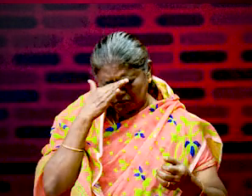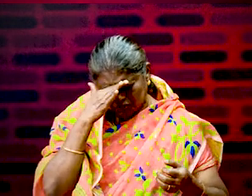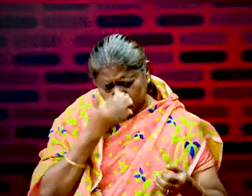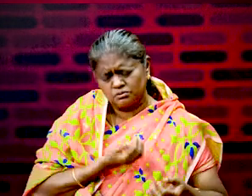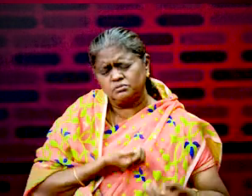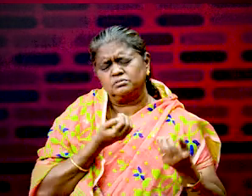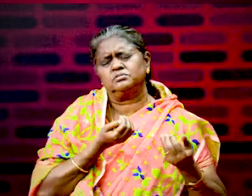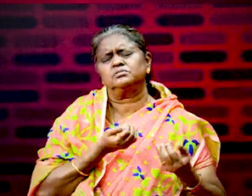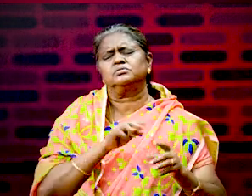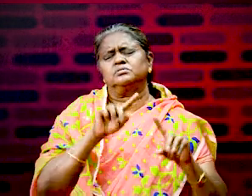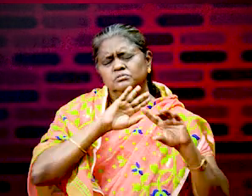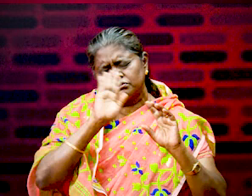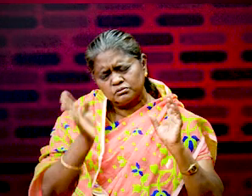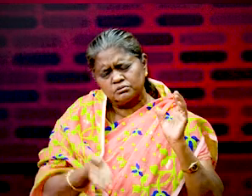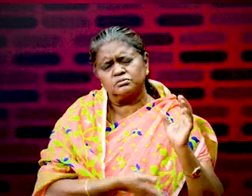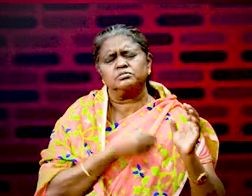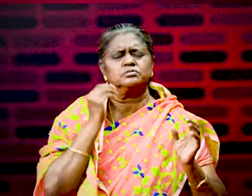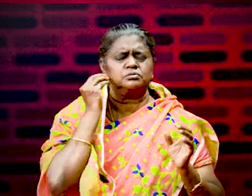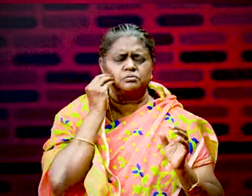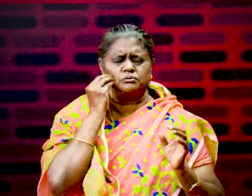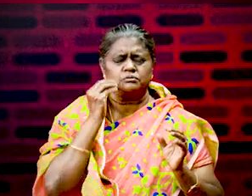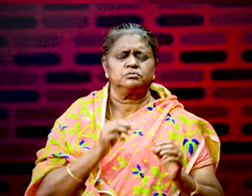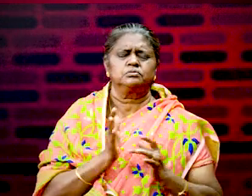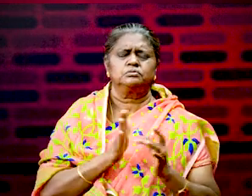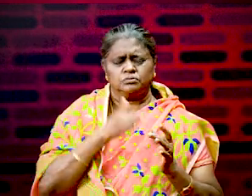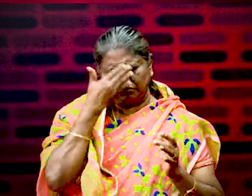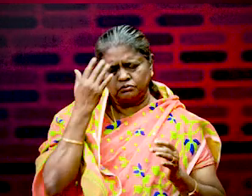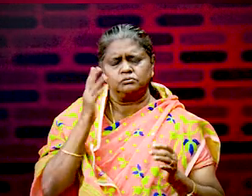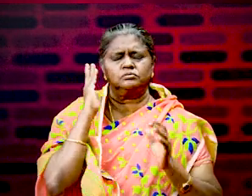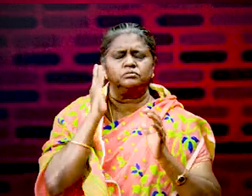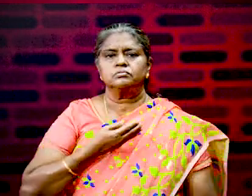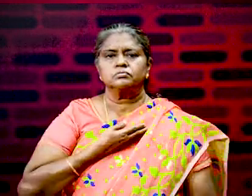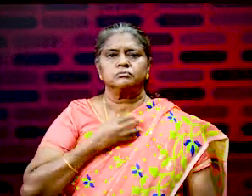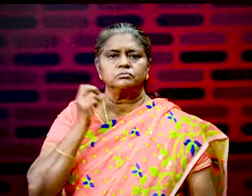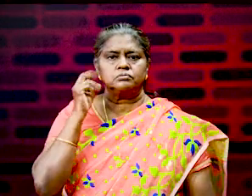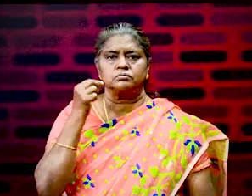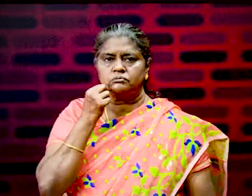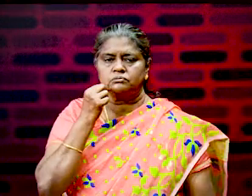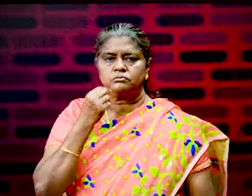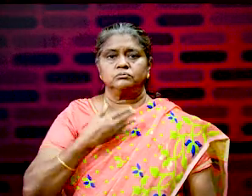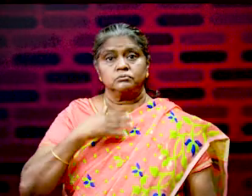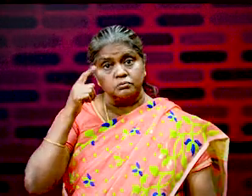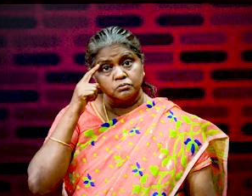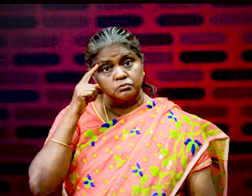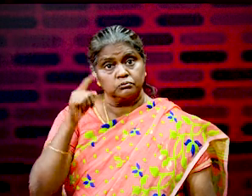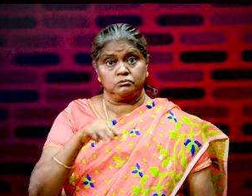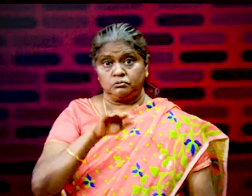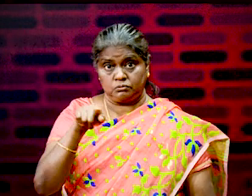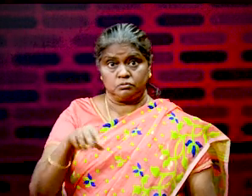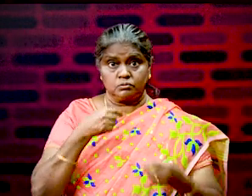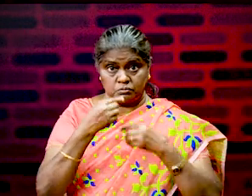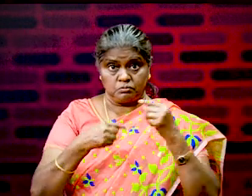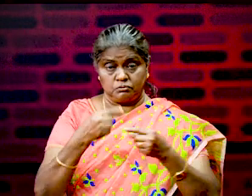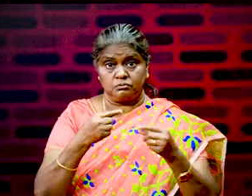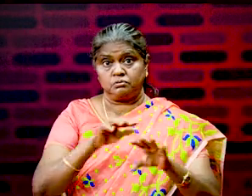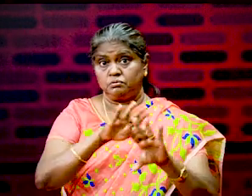through this month. In Jesus' name I pray. Amen. Amen. Beloved brothers and sisters, I know